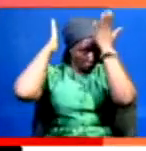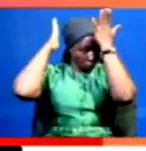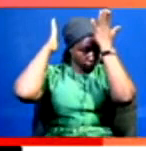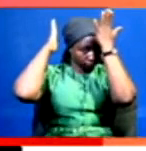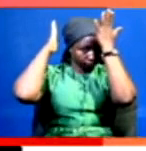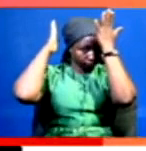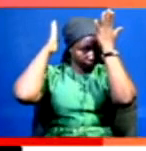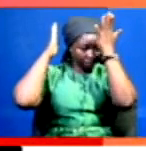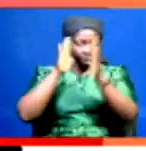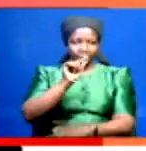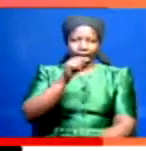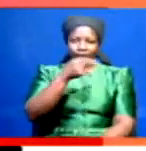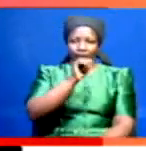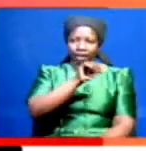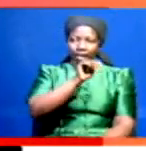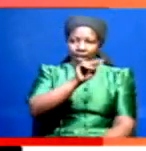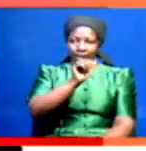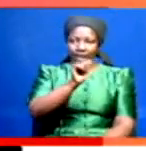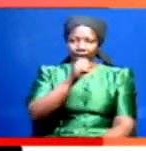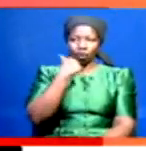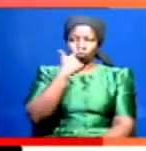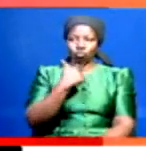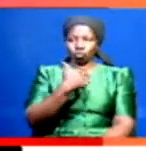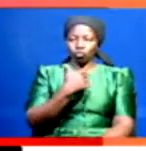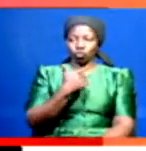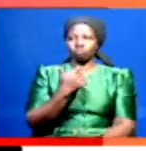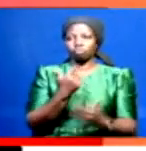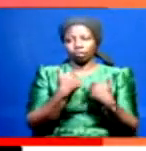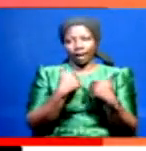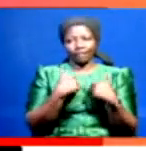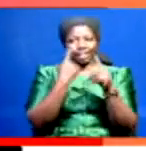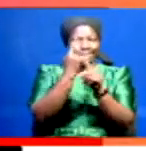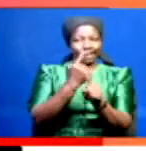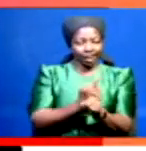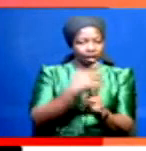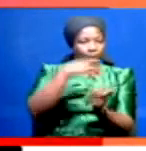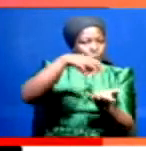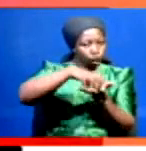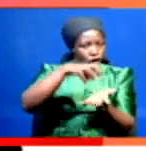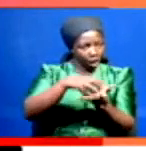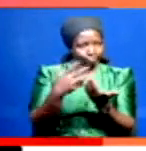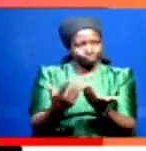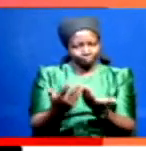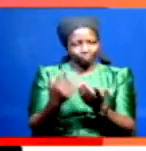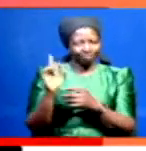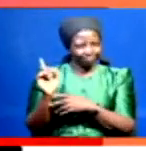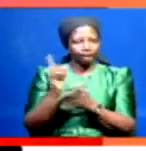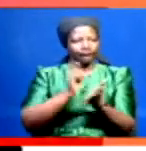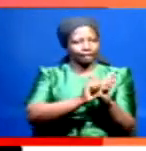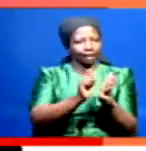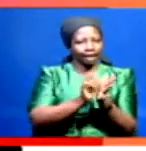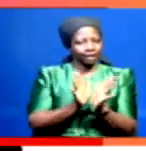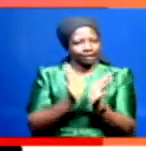Bishop Thagana. Bishop Thagana holds a number or wears a number of hats. First, Bishop David Thagana is a Secretary General of the